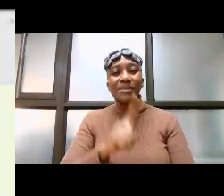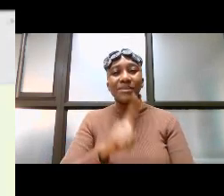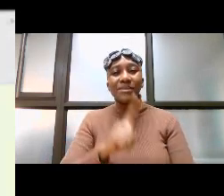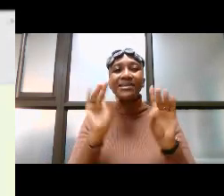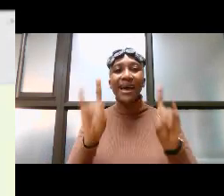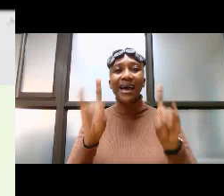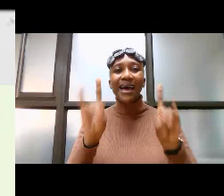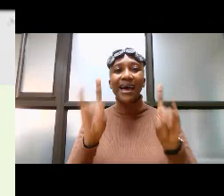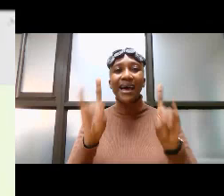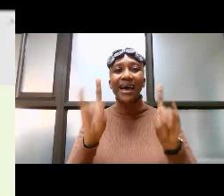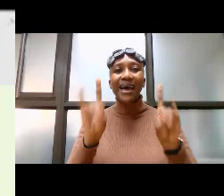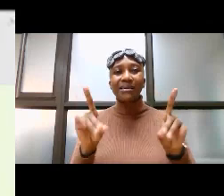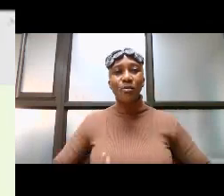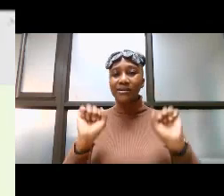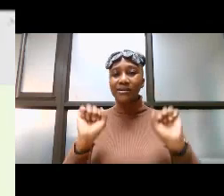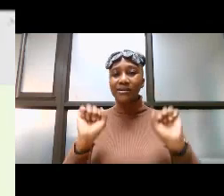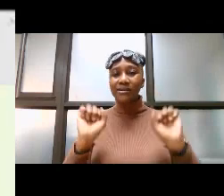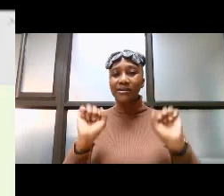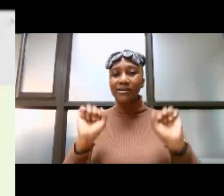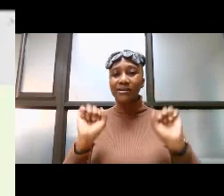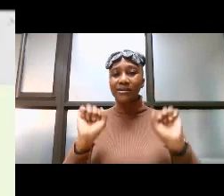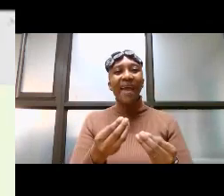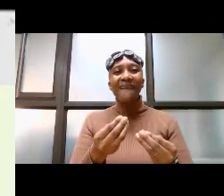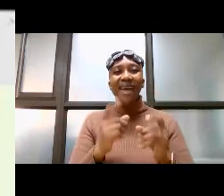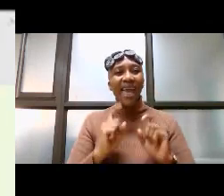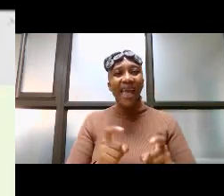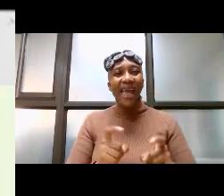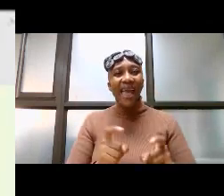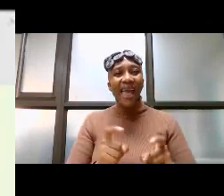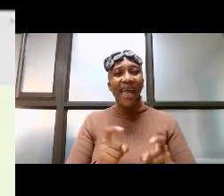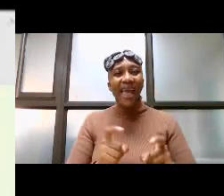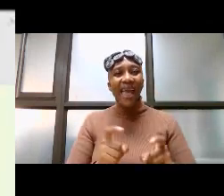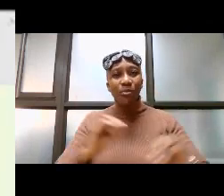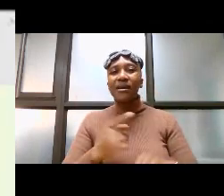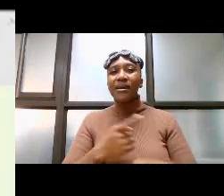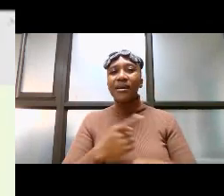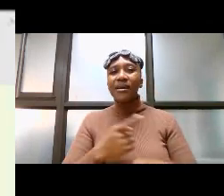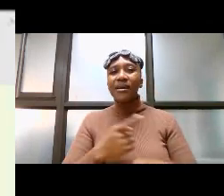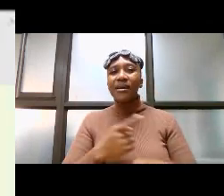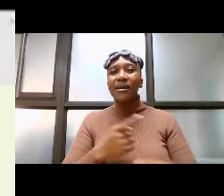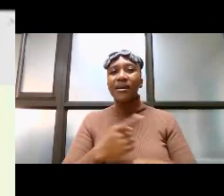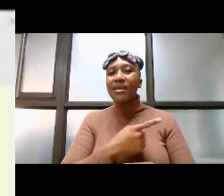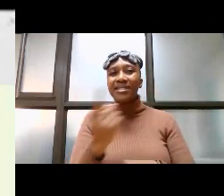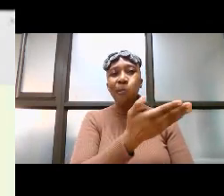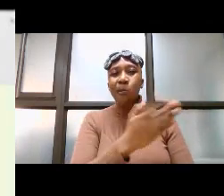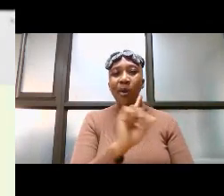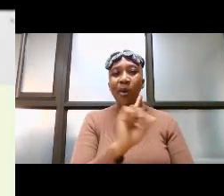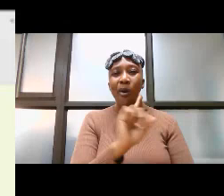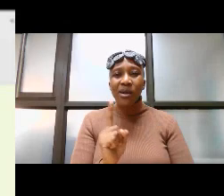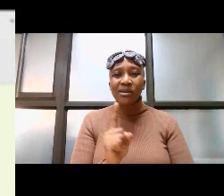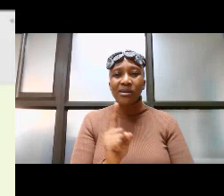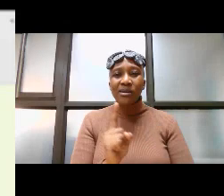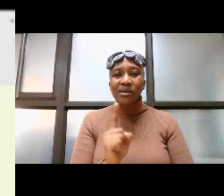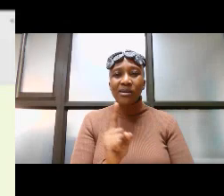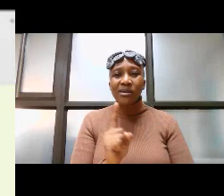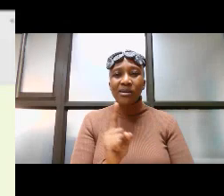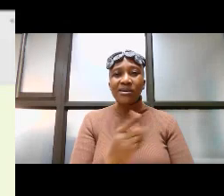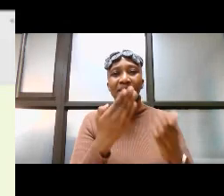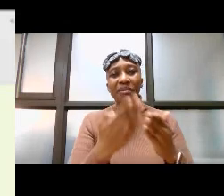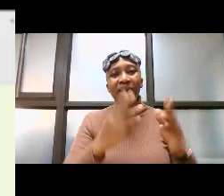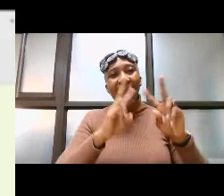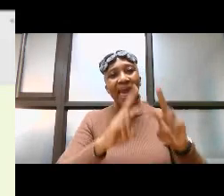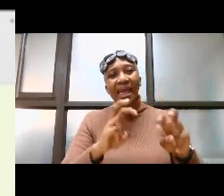human. Yeah, they have no agency. They're there they're worthy exploitation. They're worthy to be